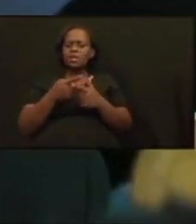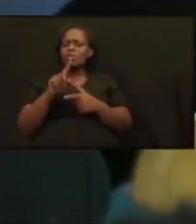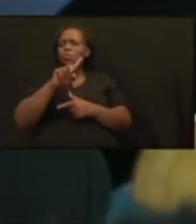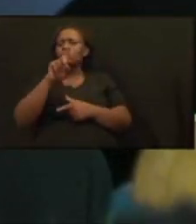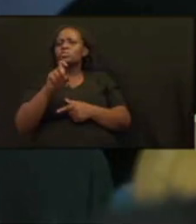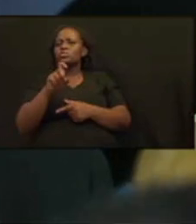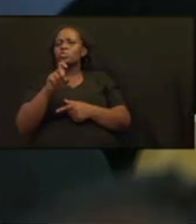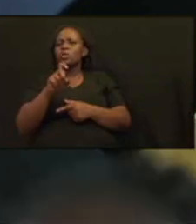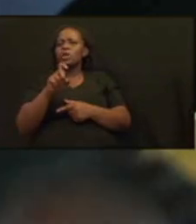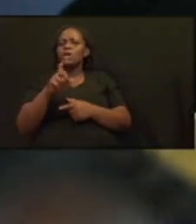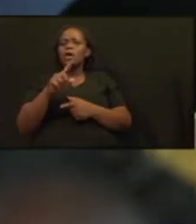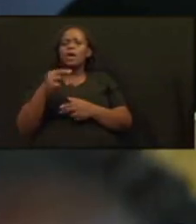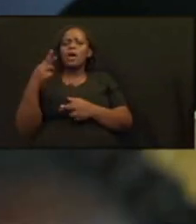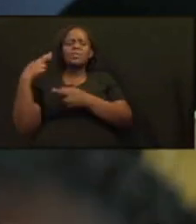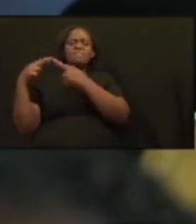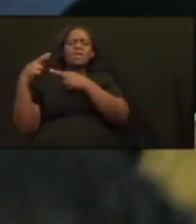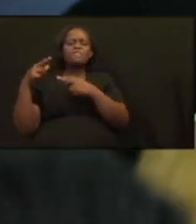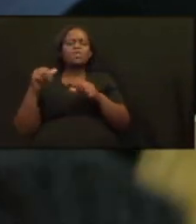bank today.